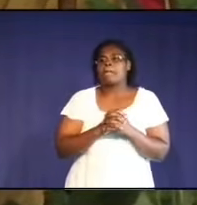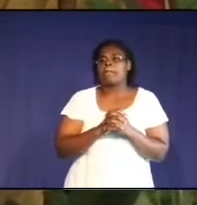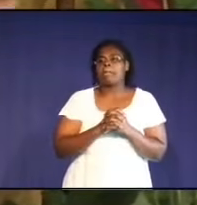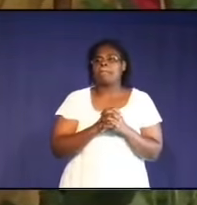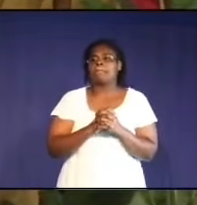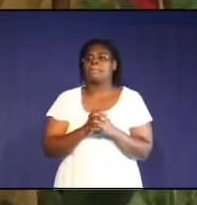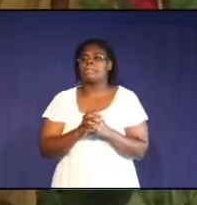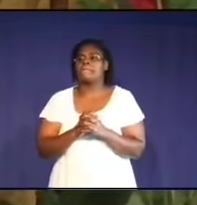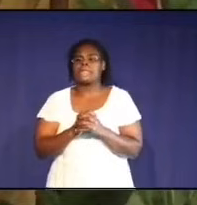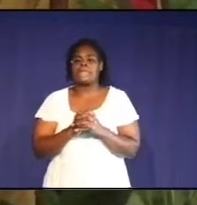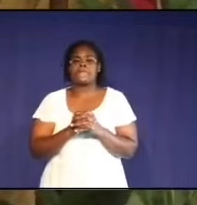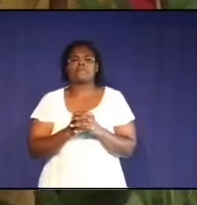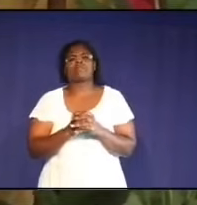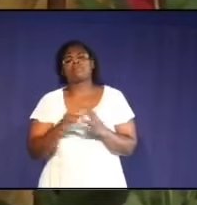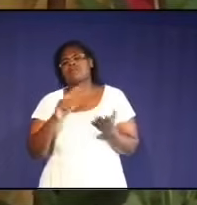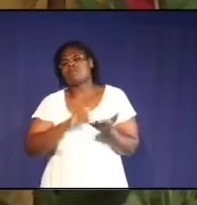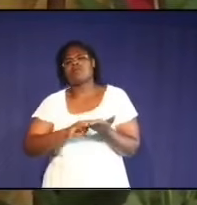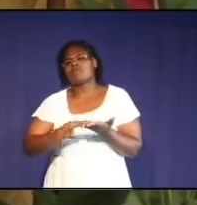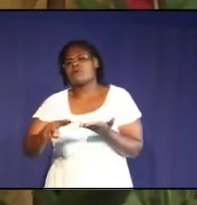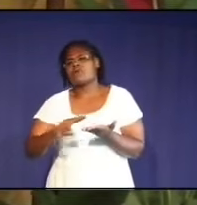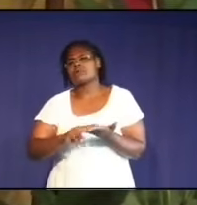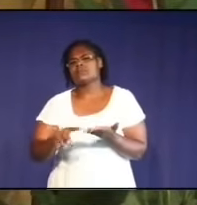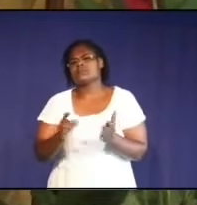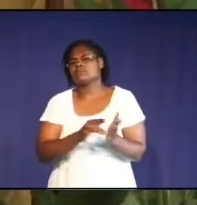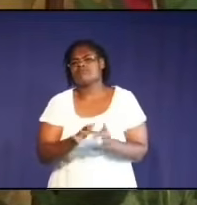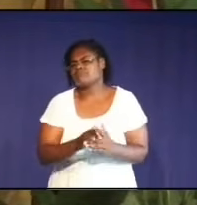The text says,